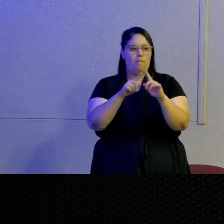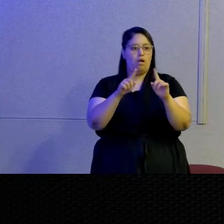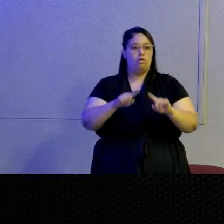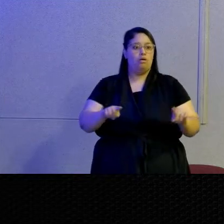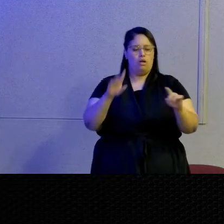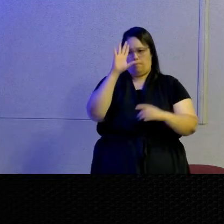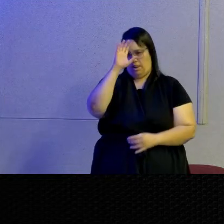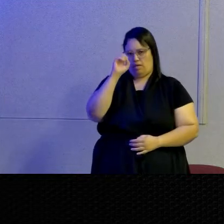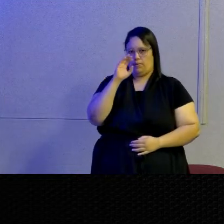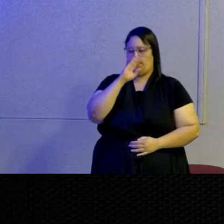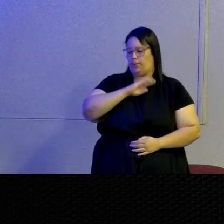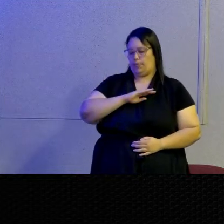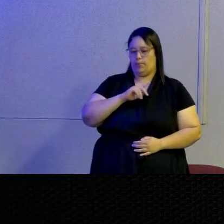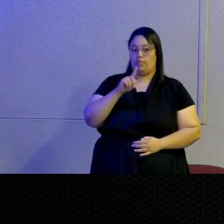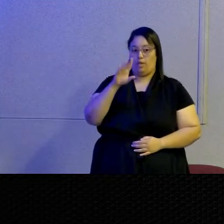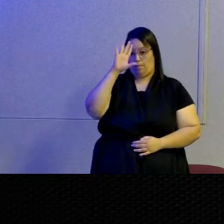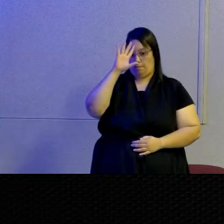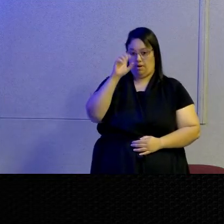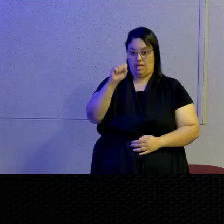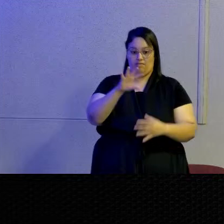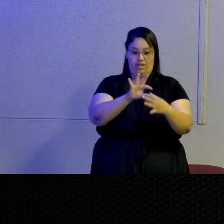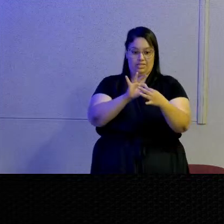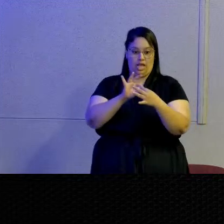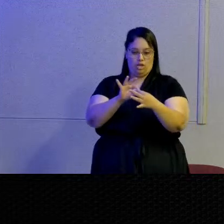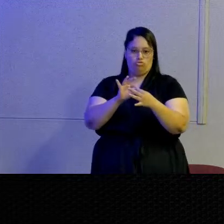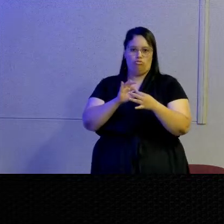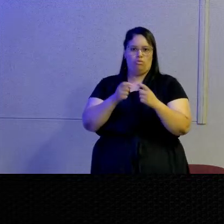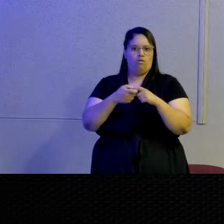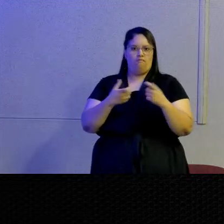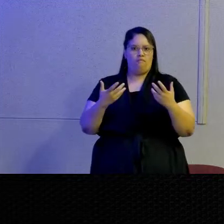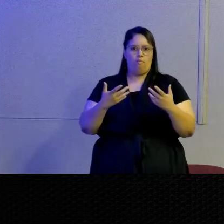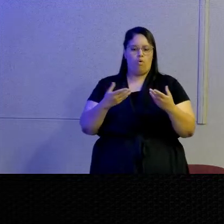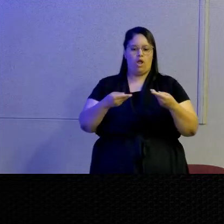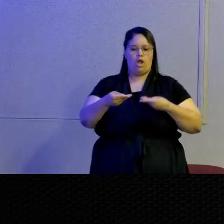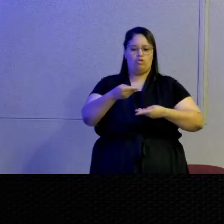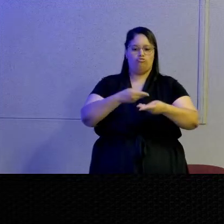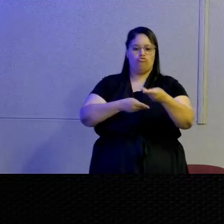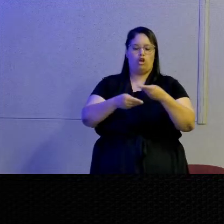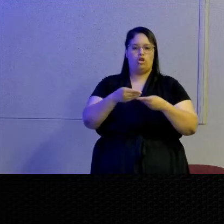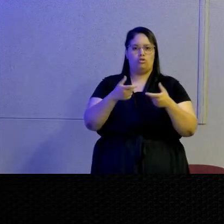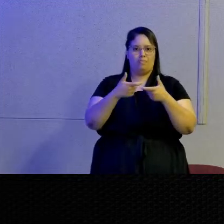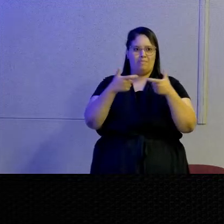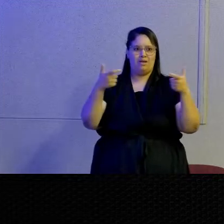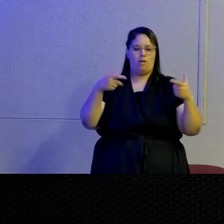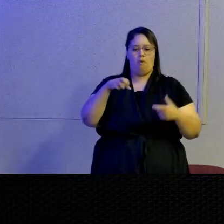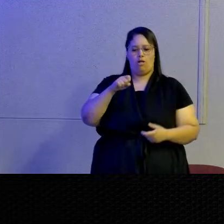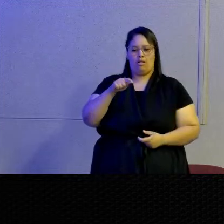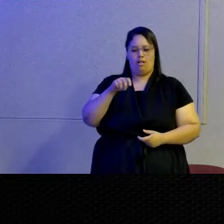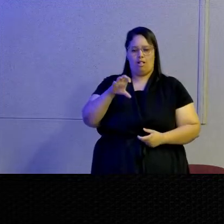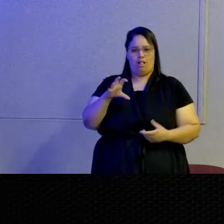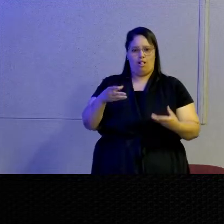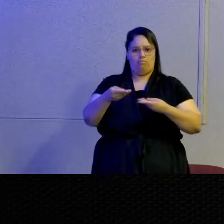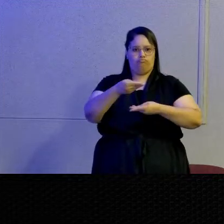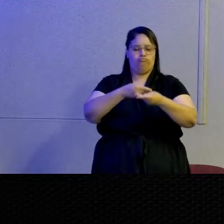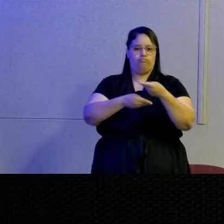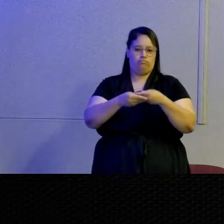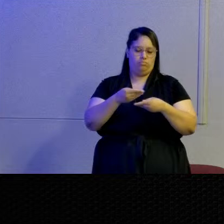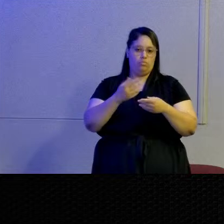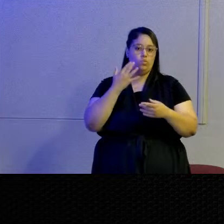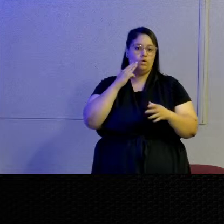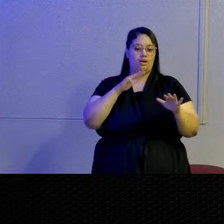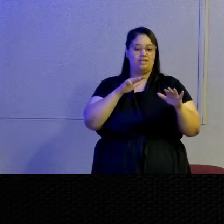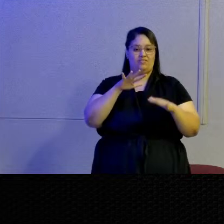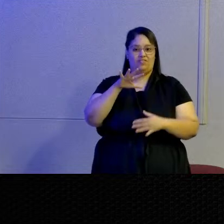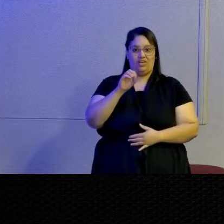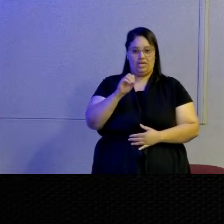that interaction was generated by the exchanges of massive particles. In the